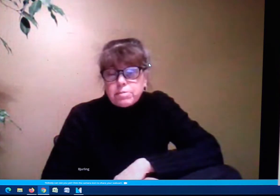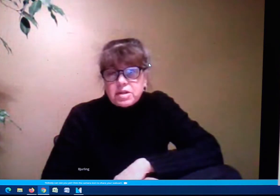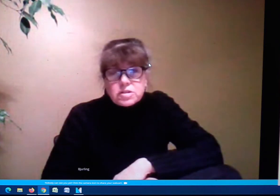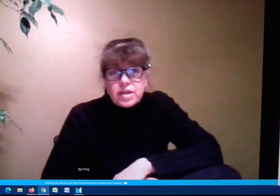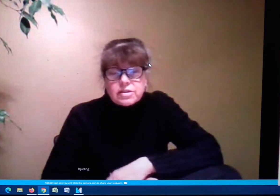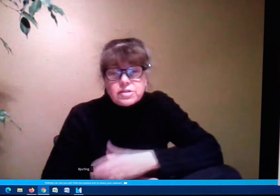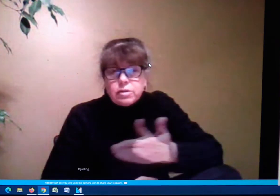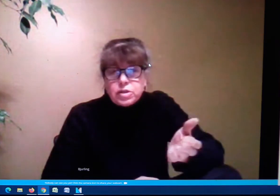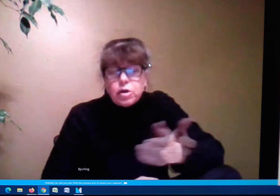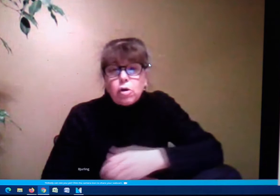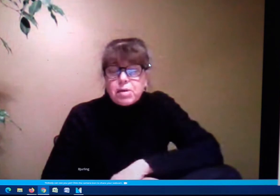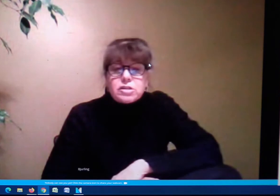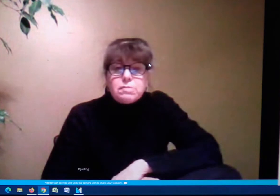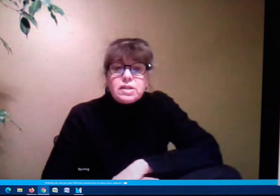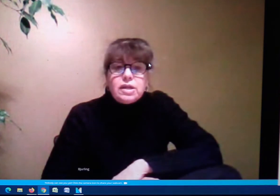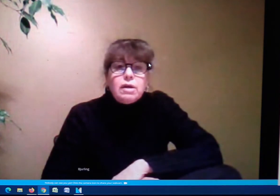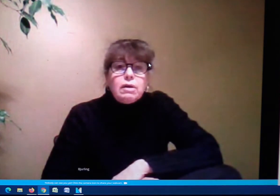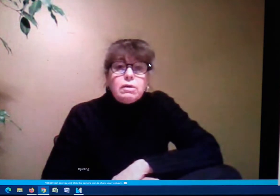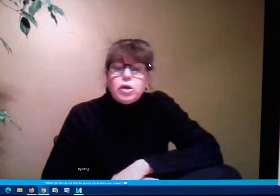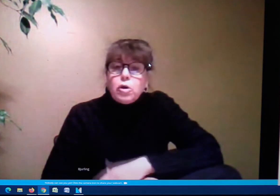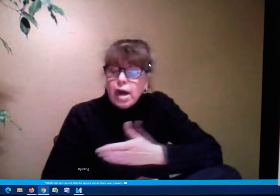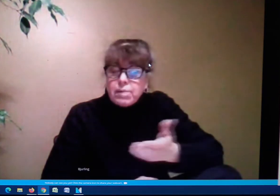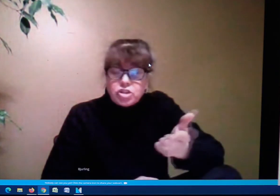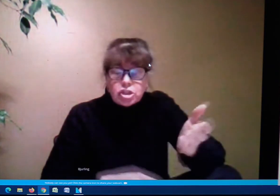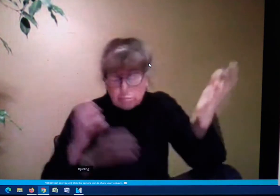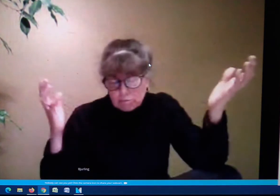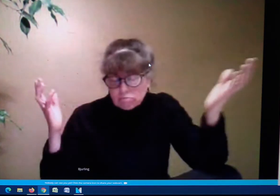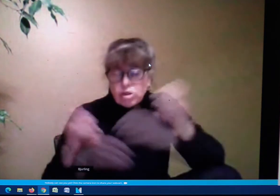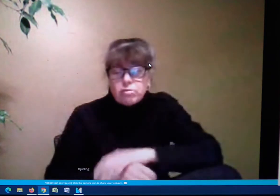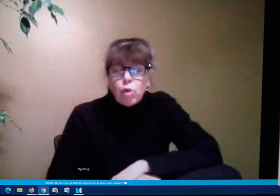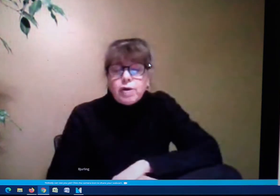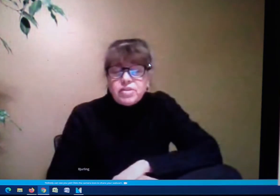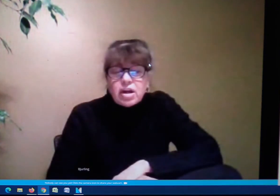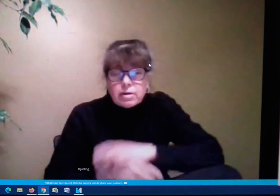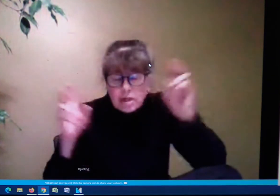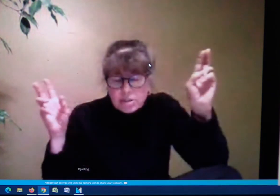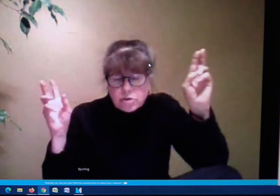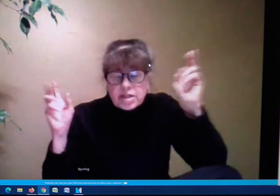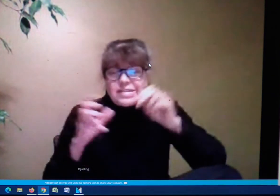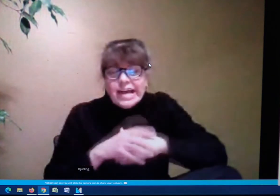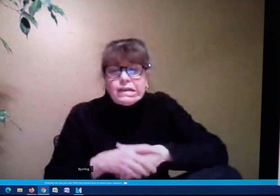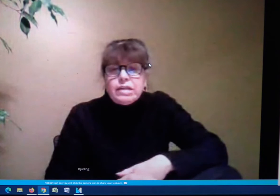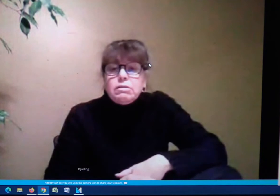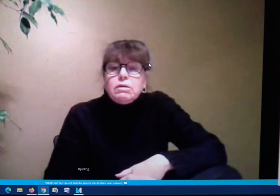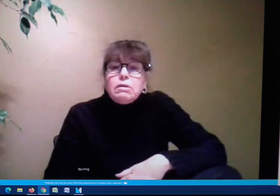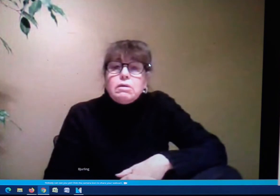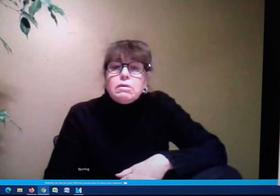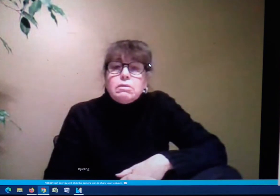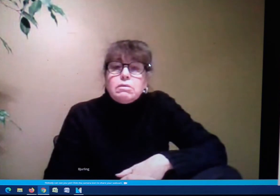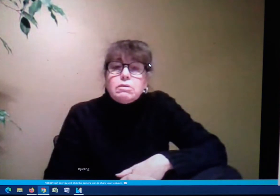installed on water meters, that the city would know approximately, you know, how much water they are, as you say,